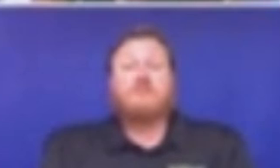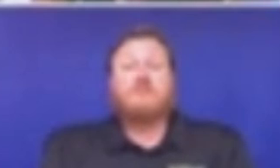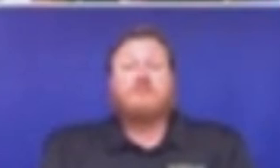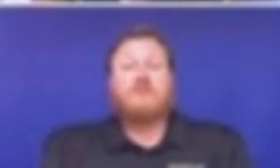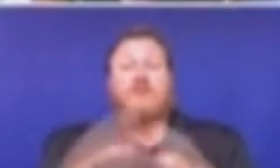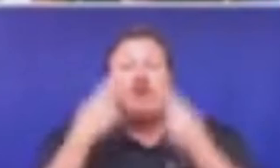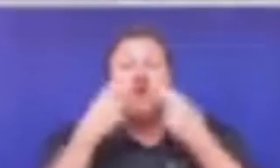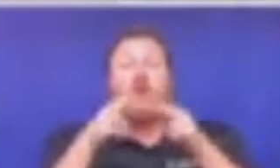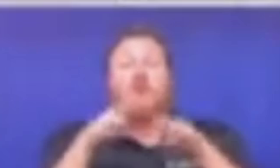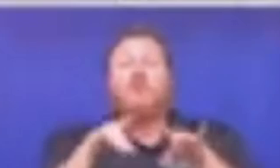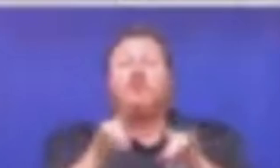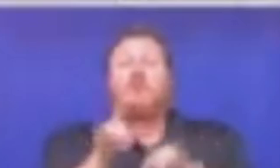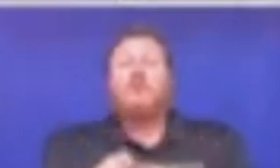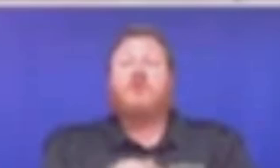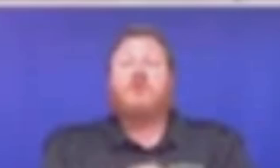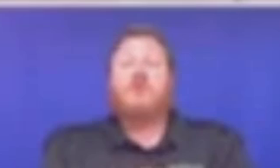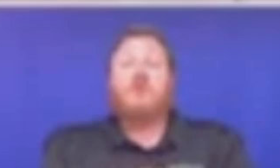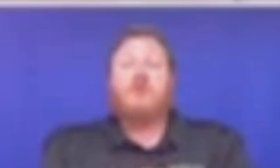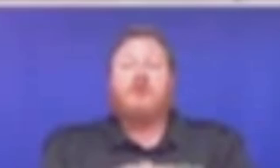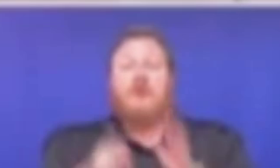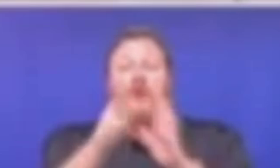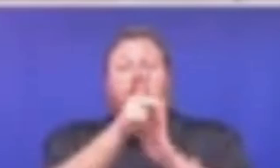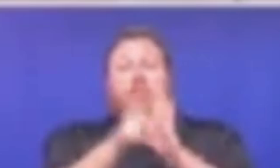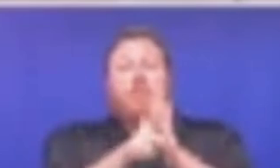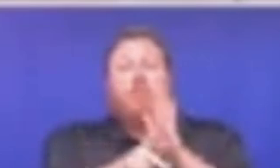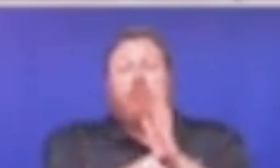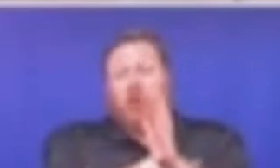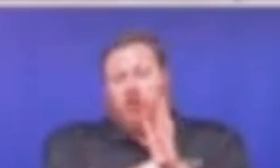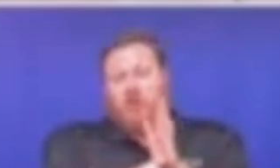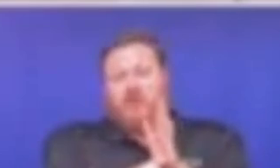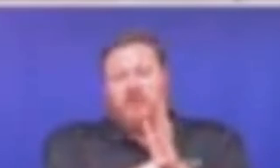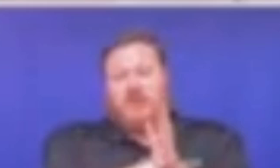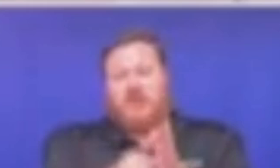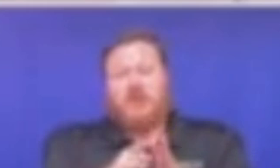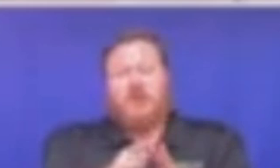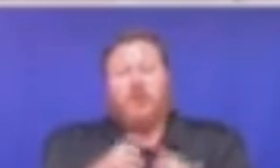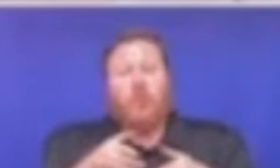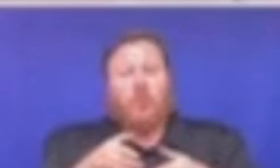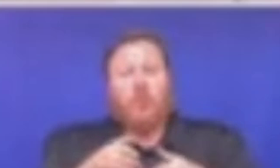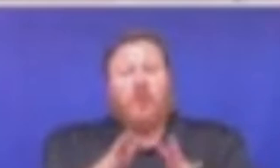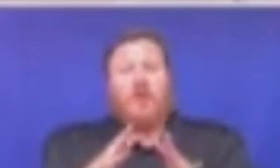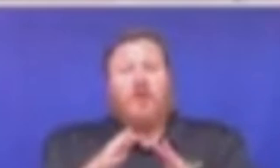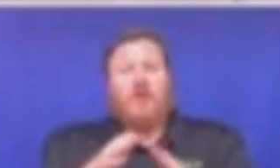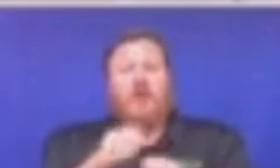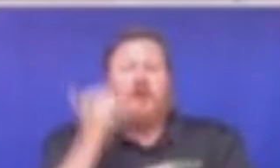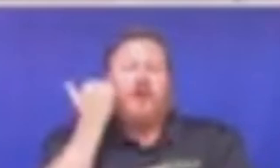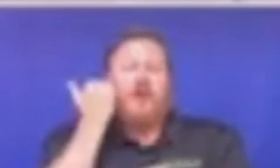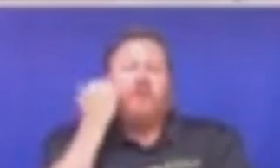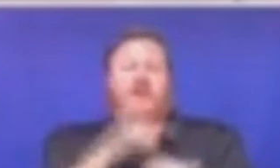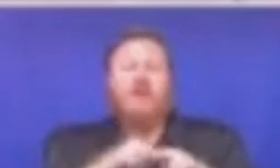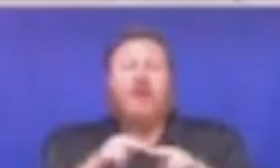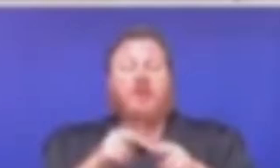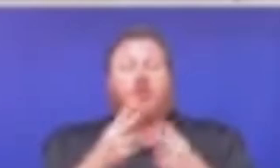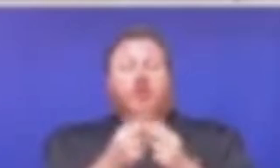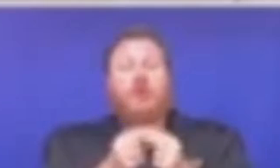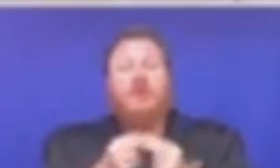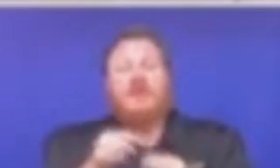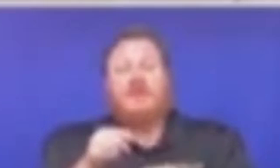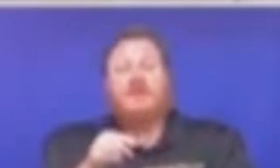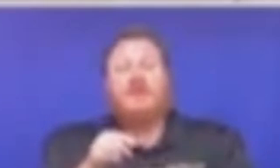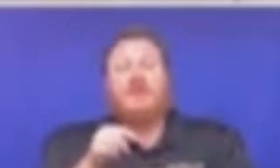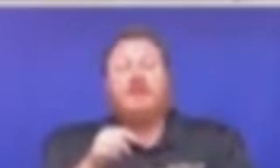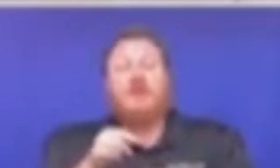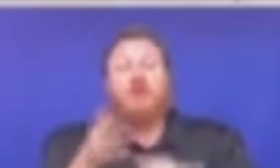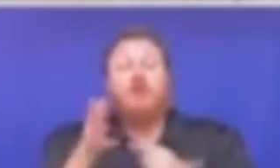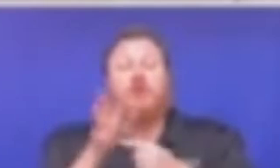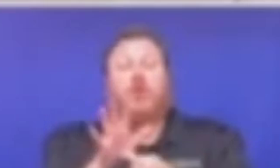Honorable Chairperson, the policy direction of the Government of National Unity was outlined in the